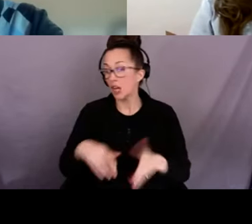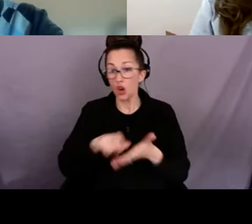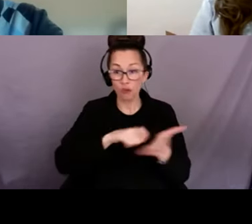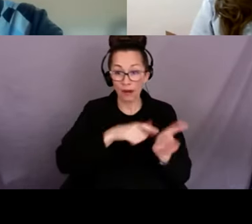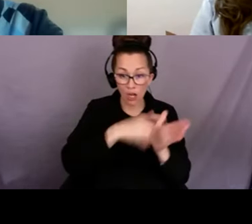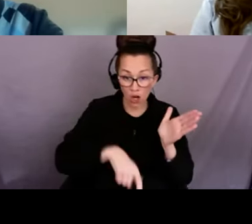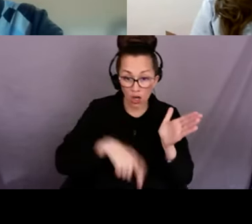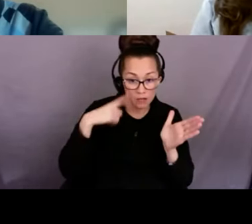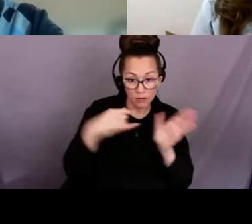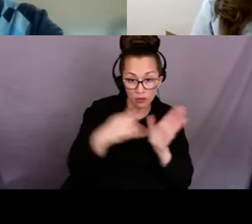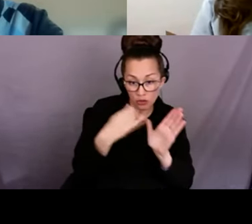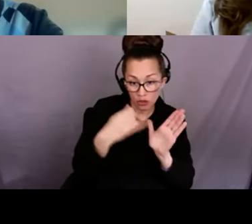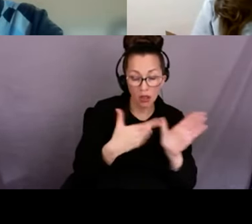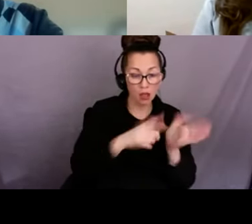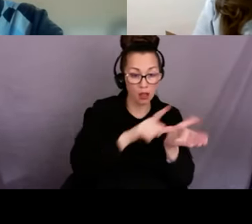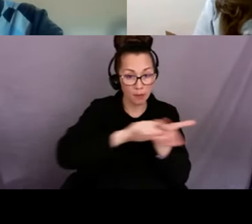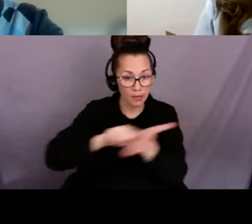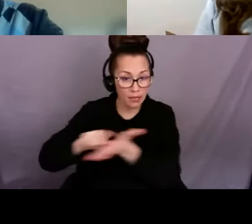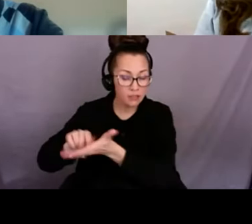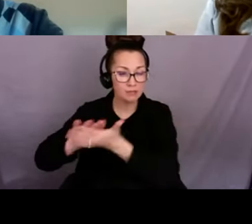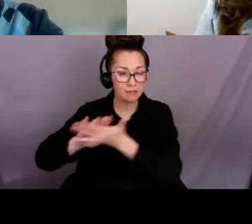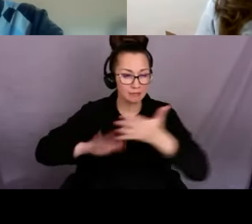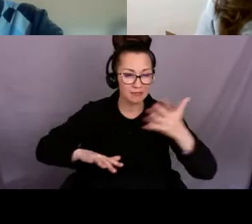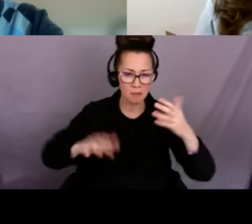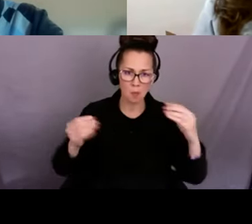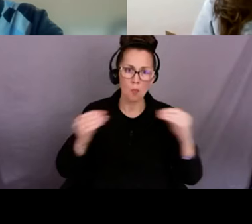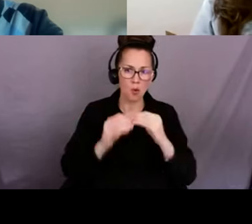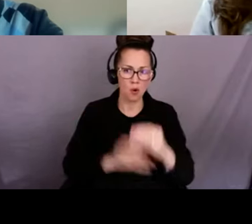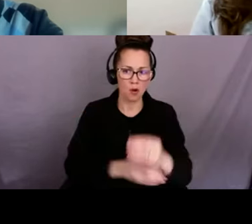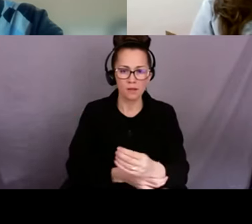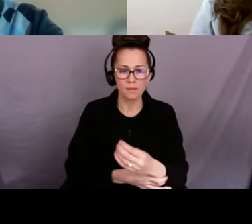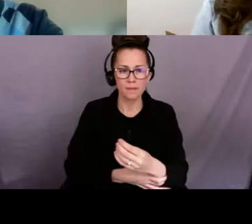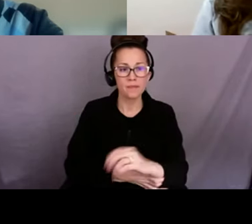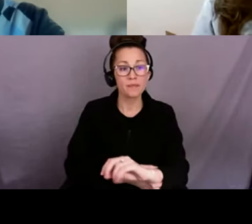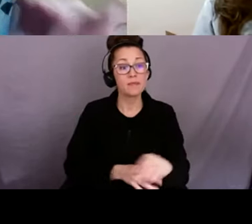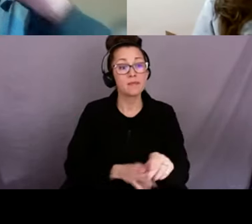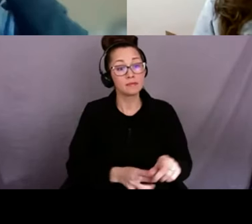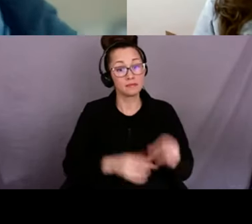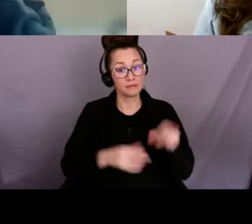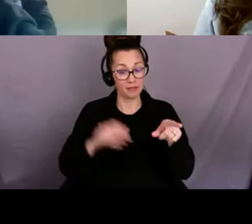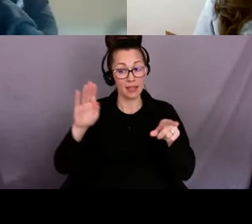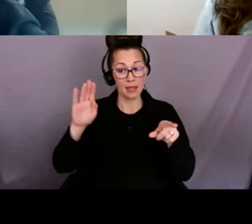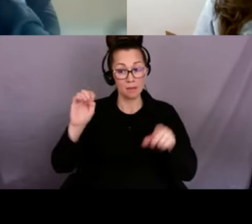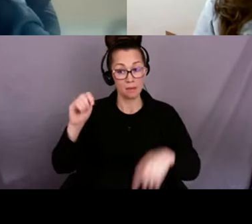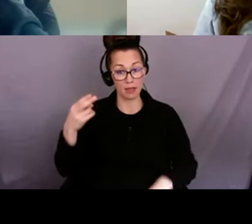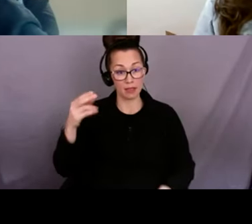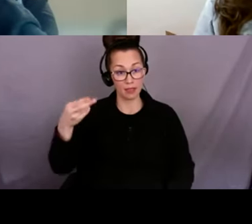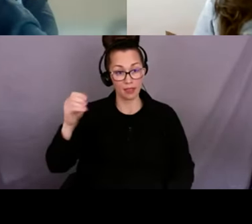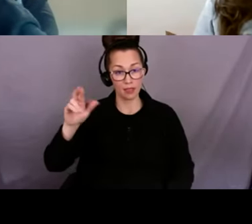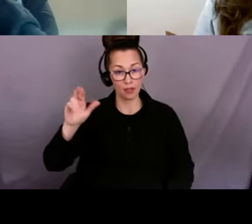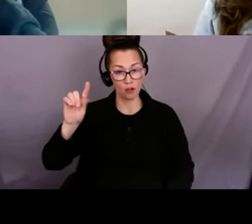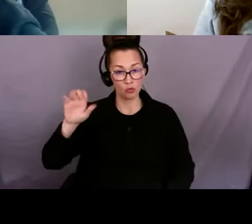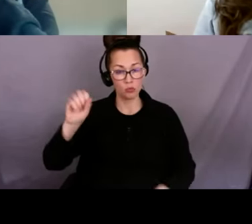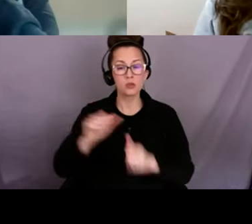journals, and much more than that. Ms. Haroules works on a number of disability justice matters and is